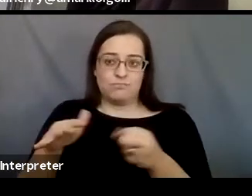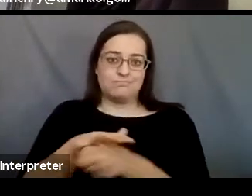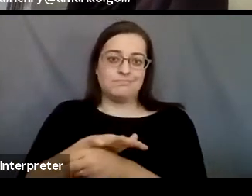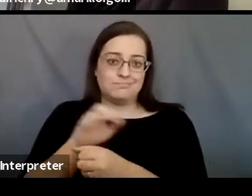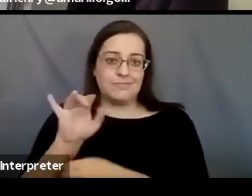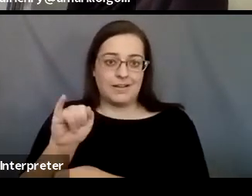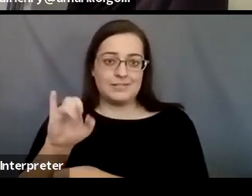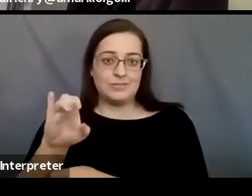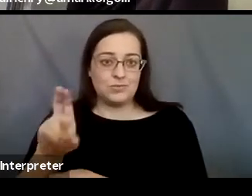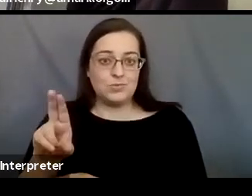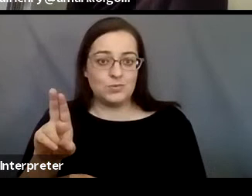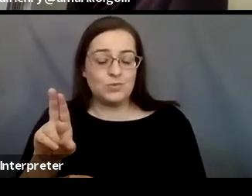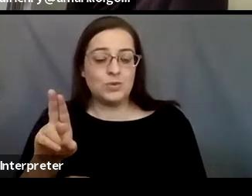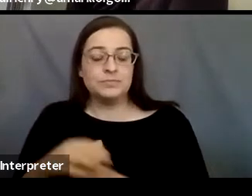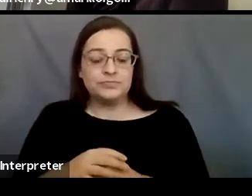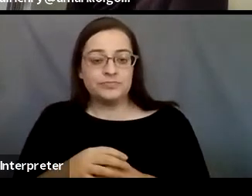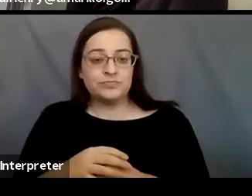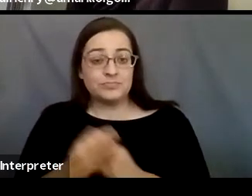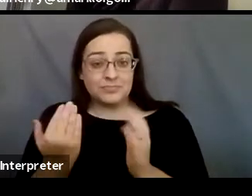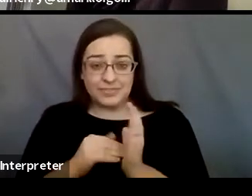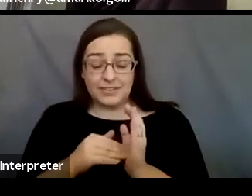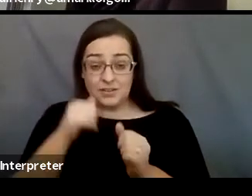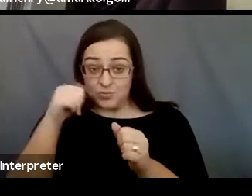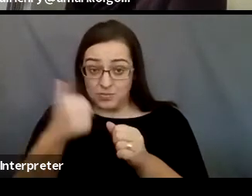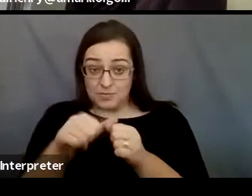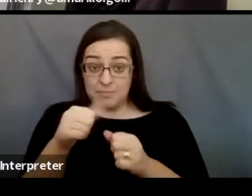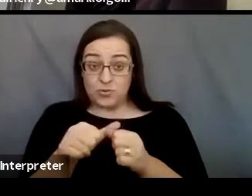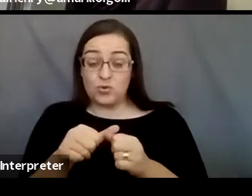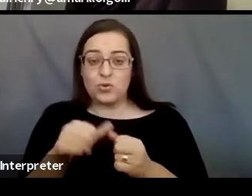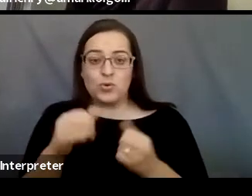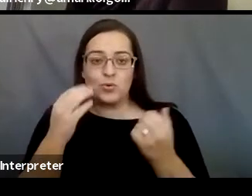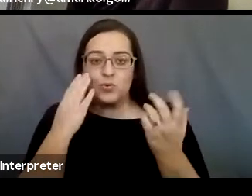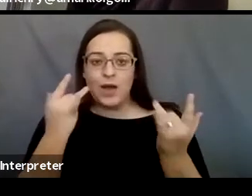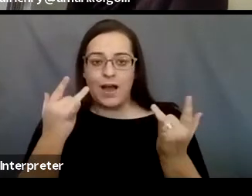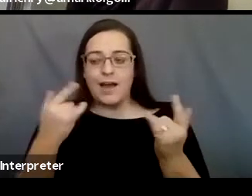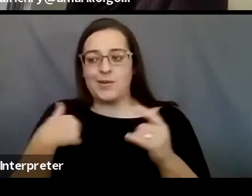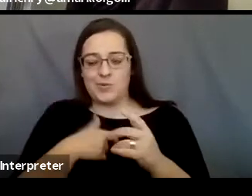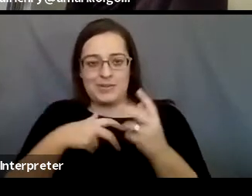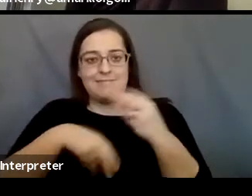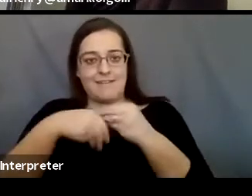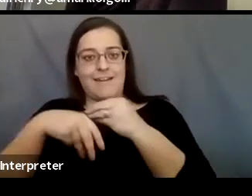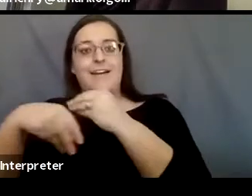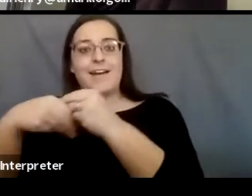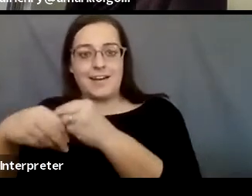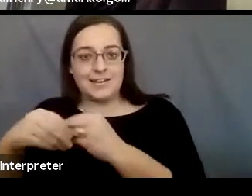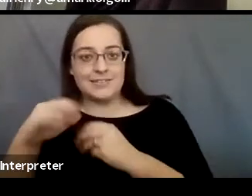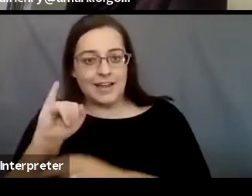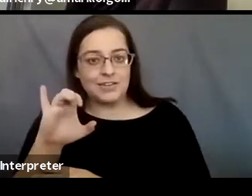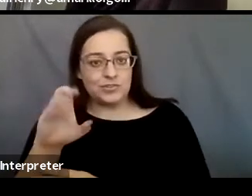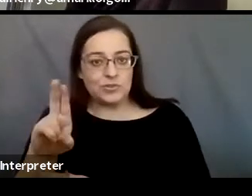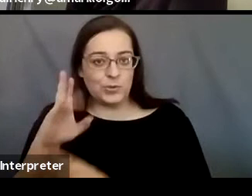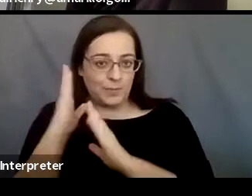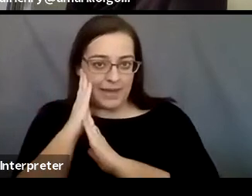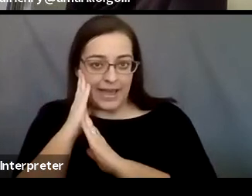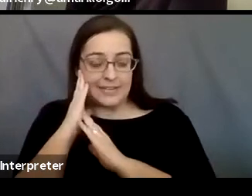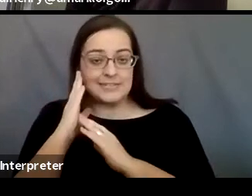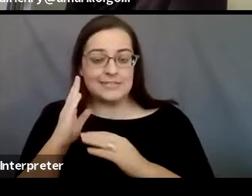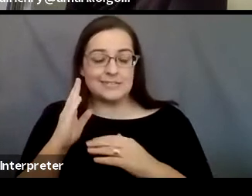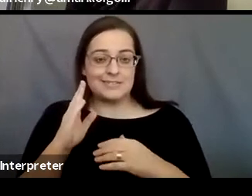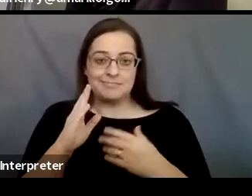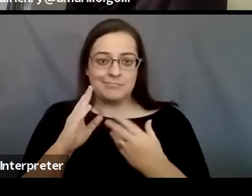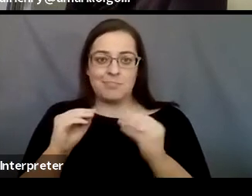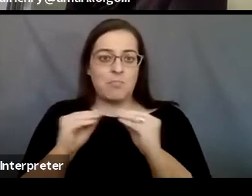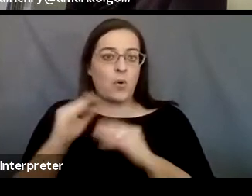care beds. And again, remember that this is because we expanded that capacity significantly beyond what our